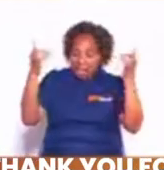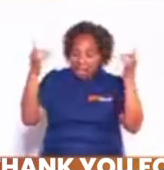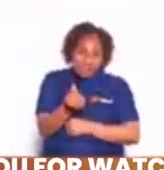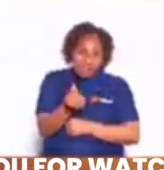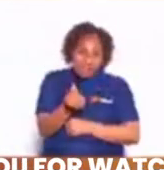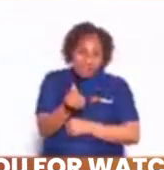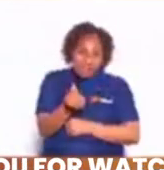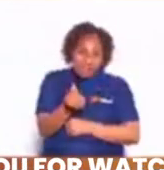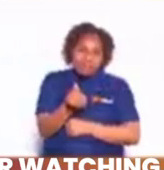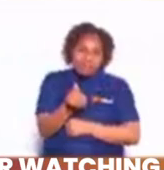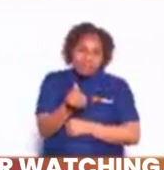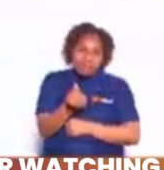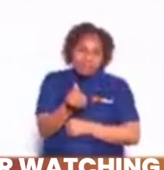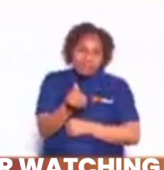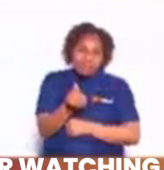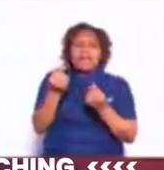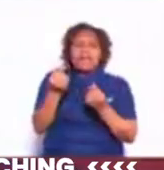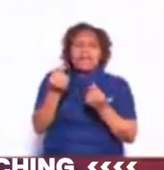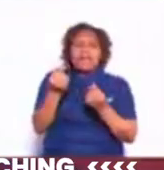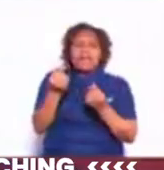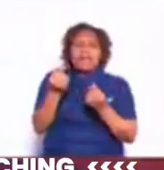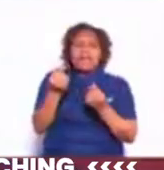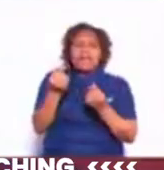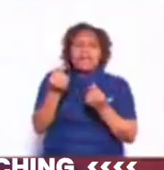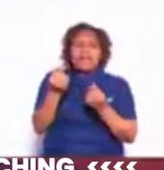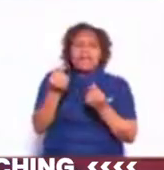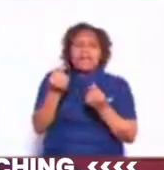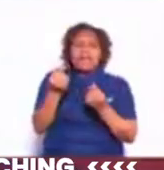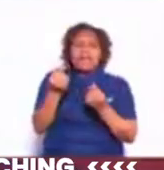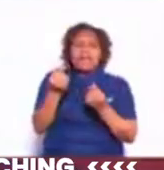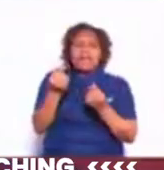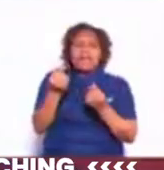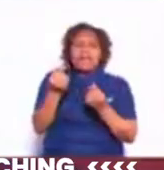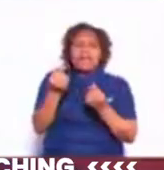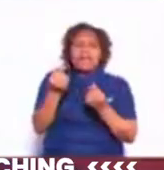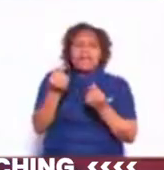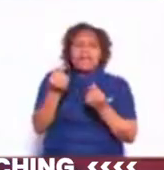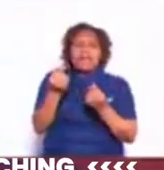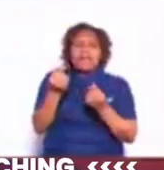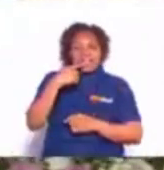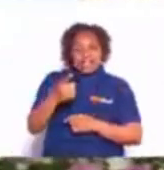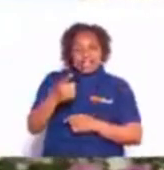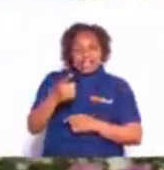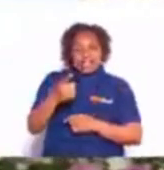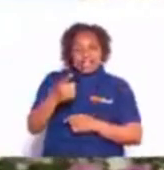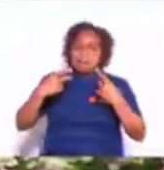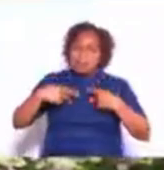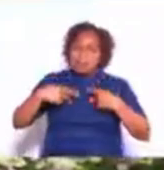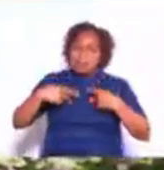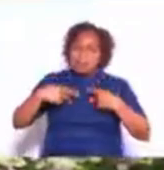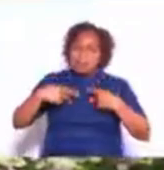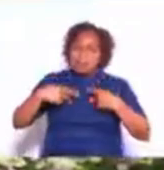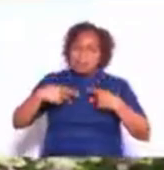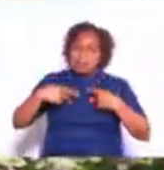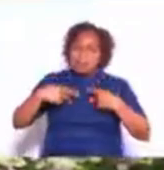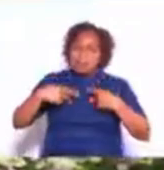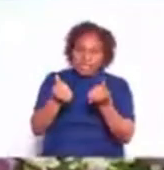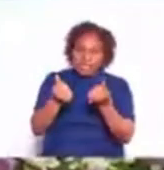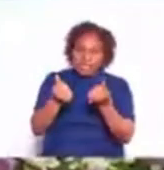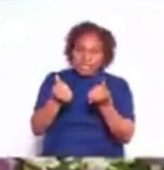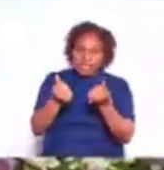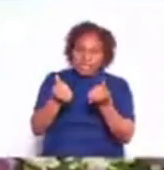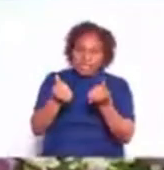And they say that money is everything. But I told you that there are some people with a lot of money, but they are not happy at